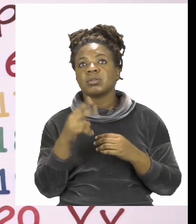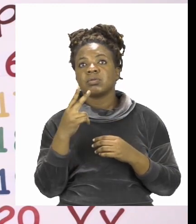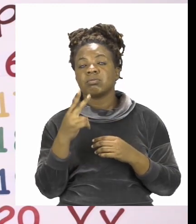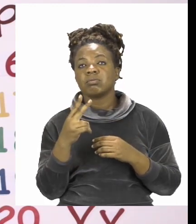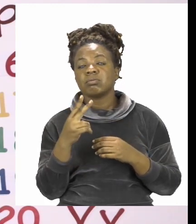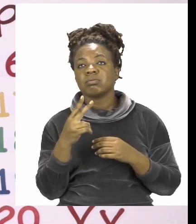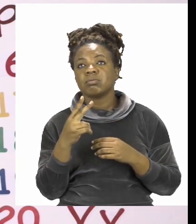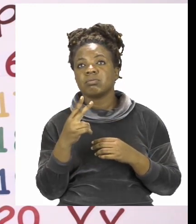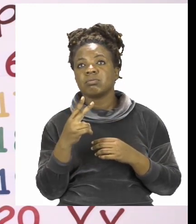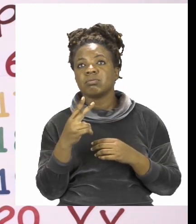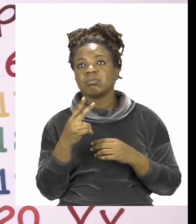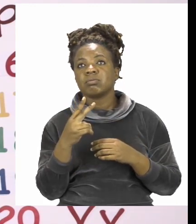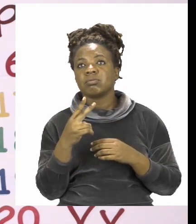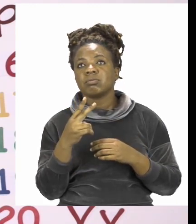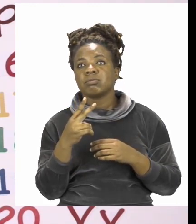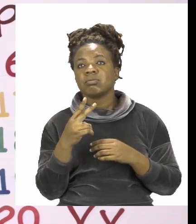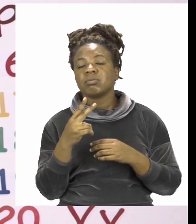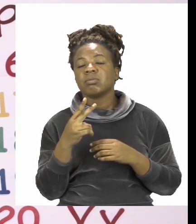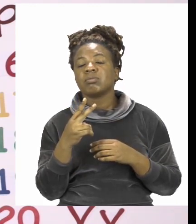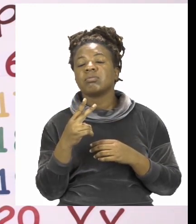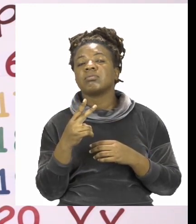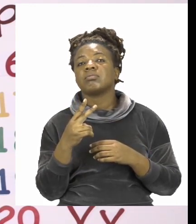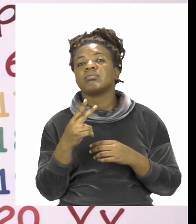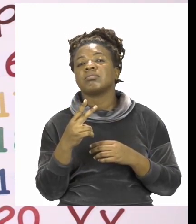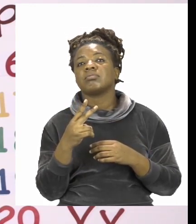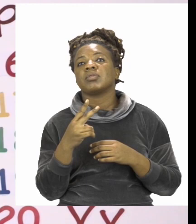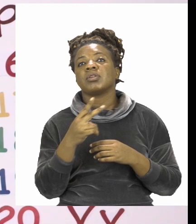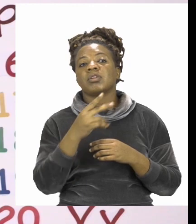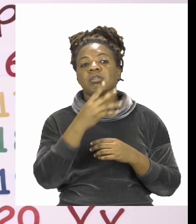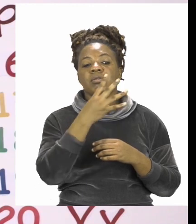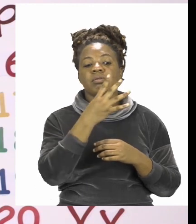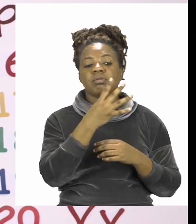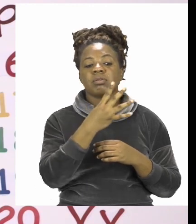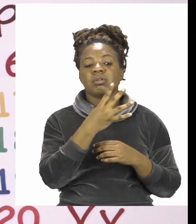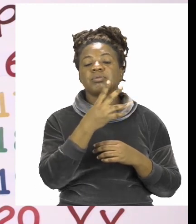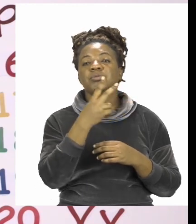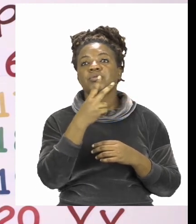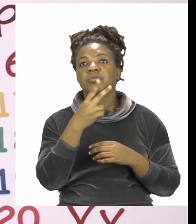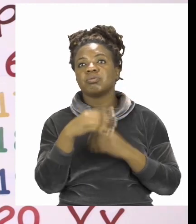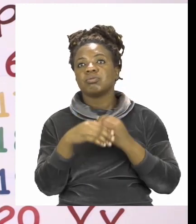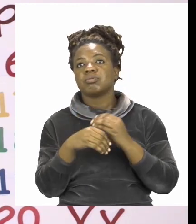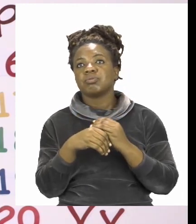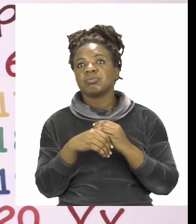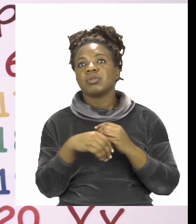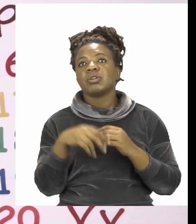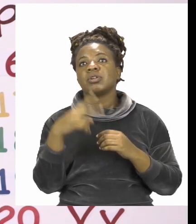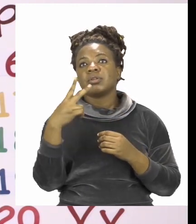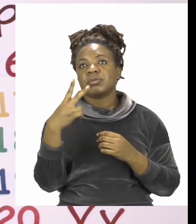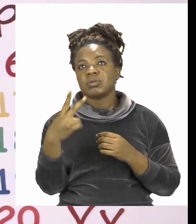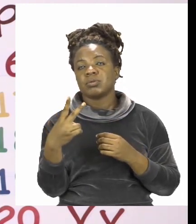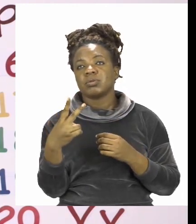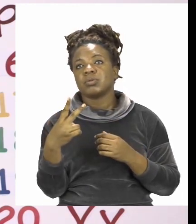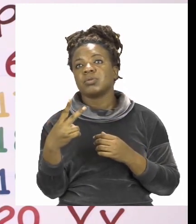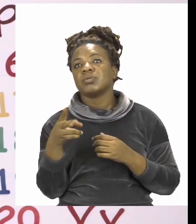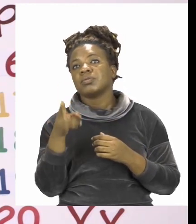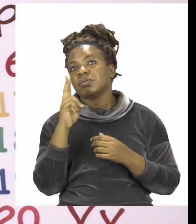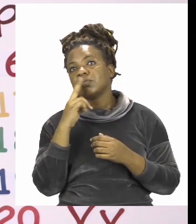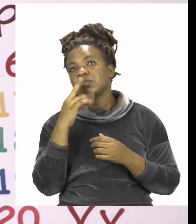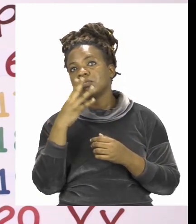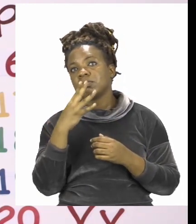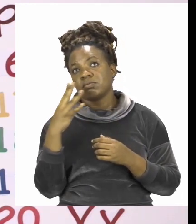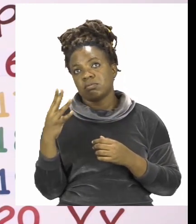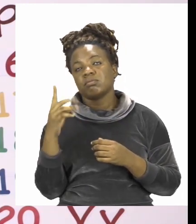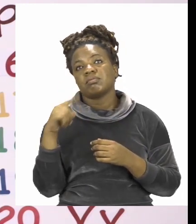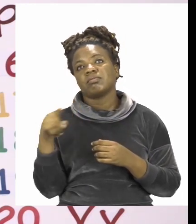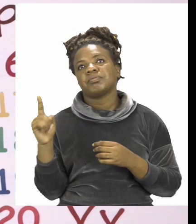to 42 goes and adds to 44, we know that our number line is correct. So